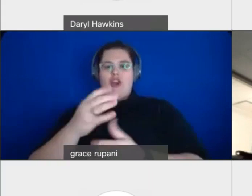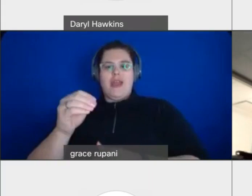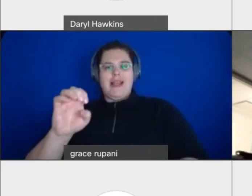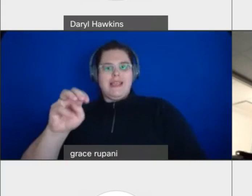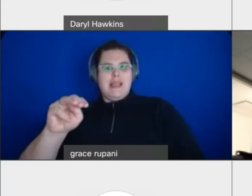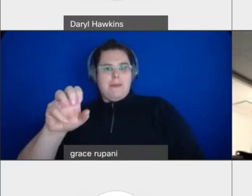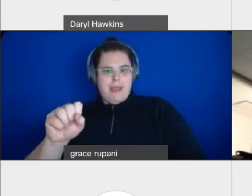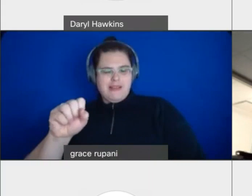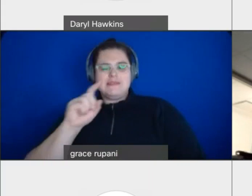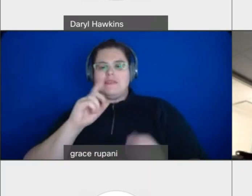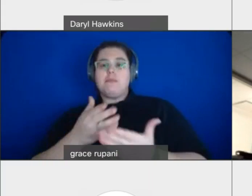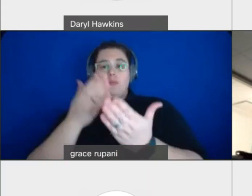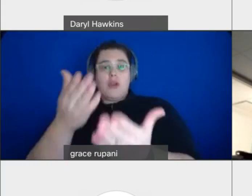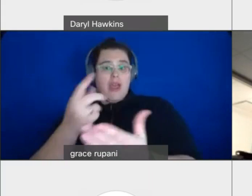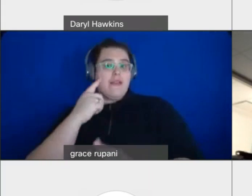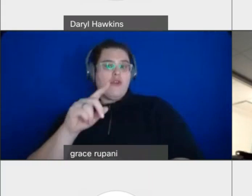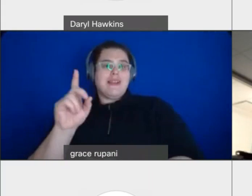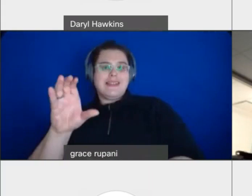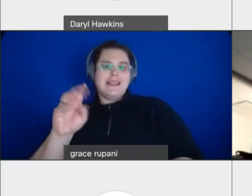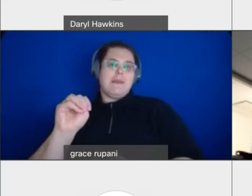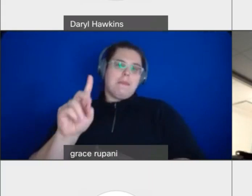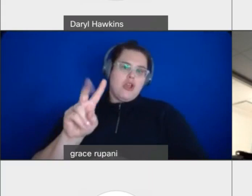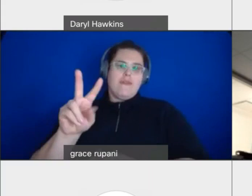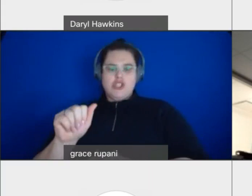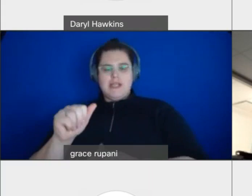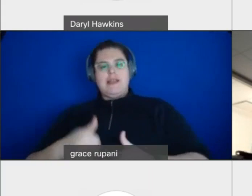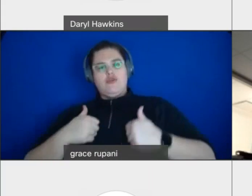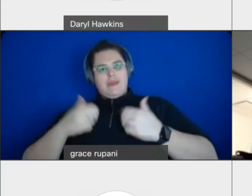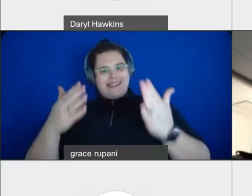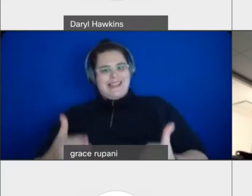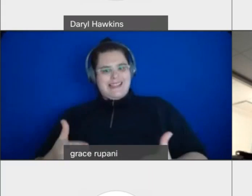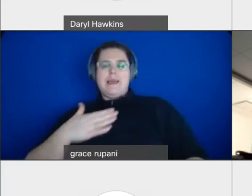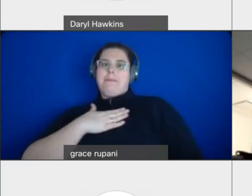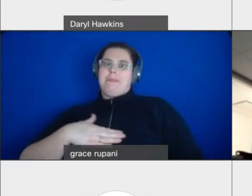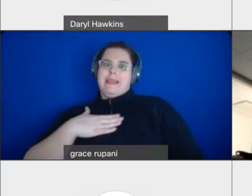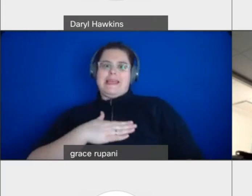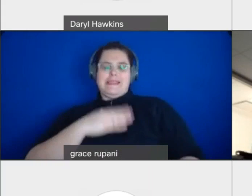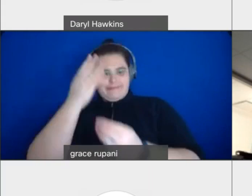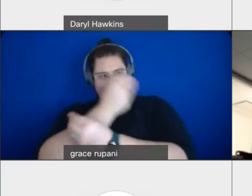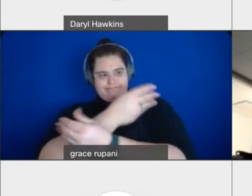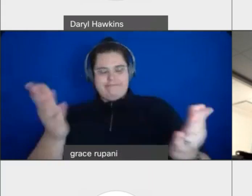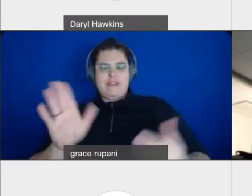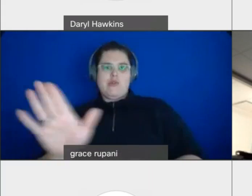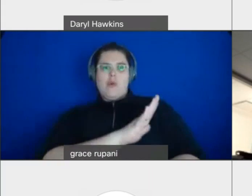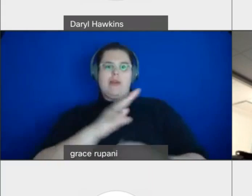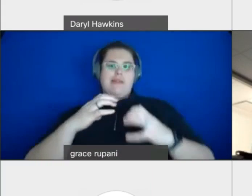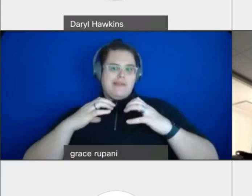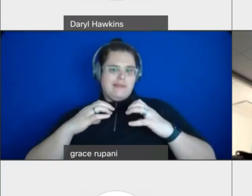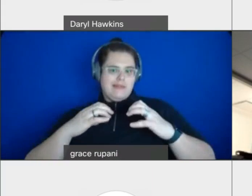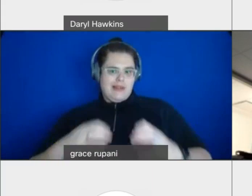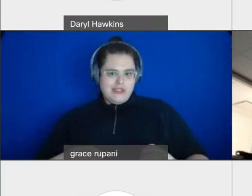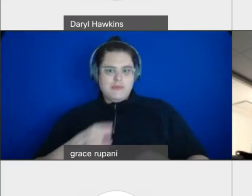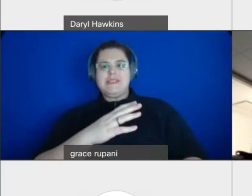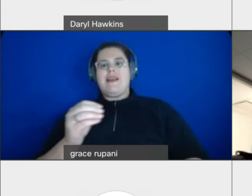Virginia residents. Please let your clients and customers know of this free class sponsored by Westlink